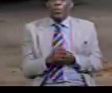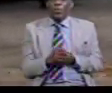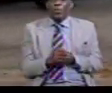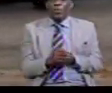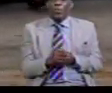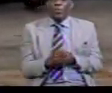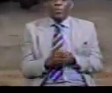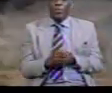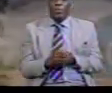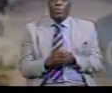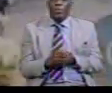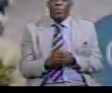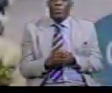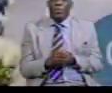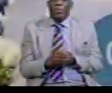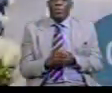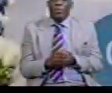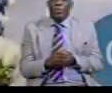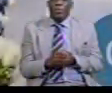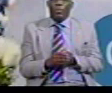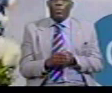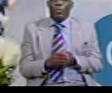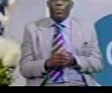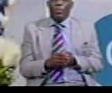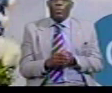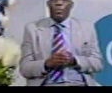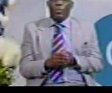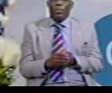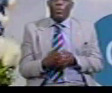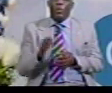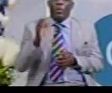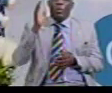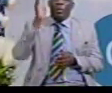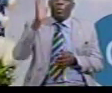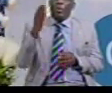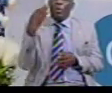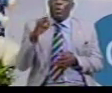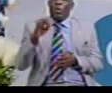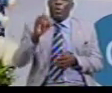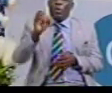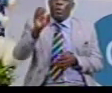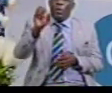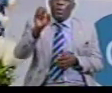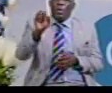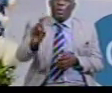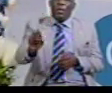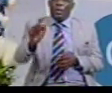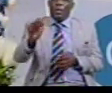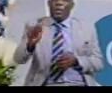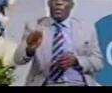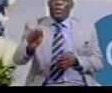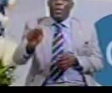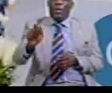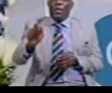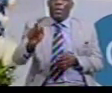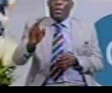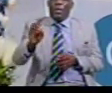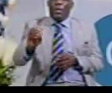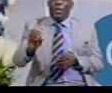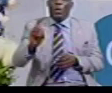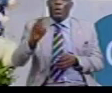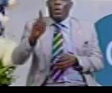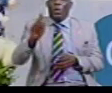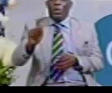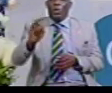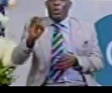pastor of Sao Tome and Principe is here. Pastor de Sao Tome, can you people rise up so that the people will see vous you? Pouvez